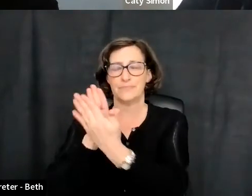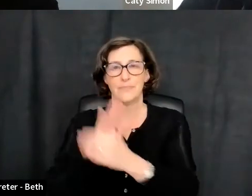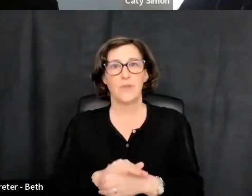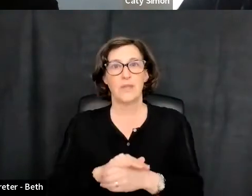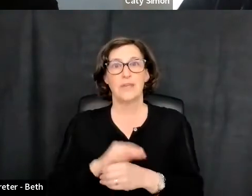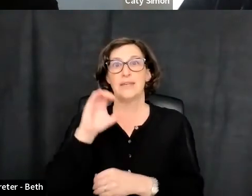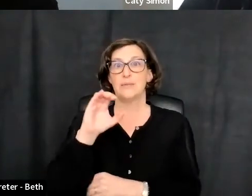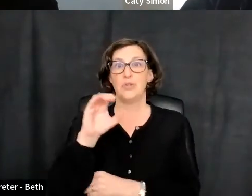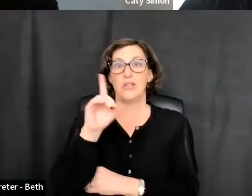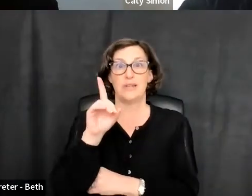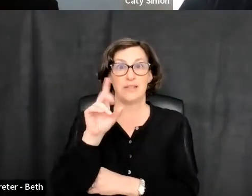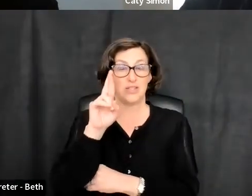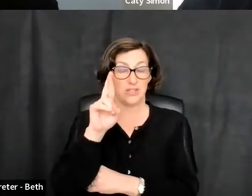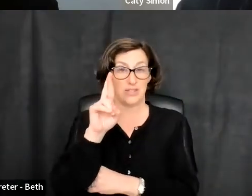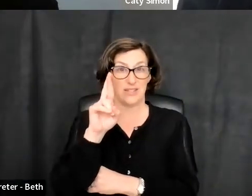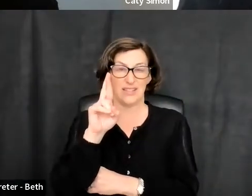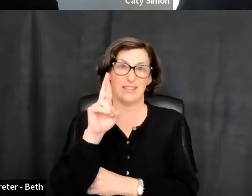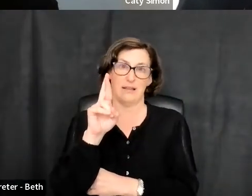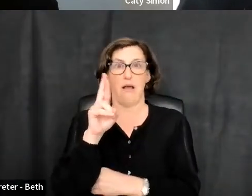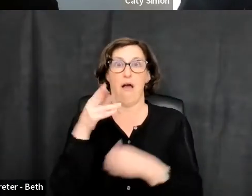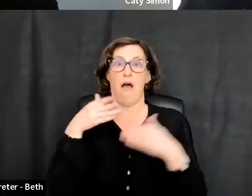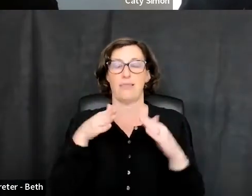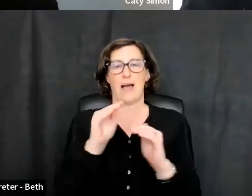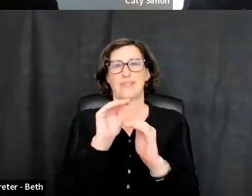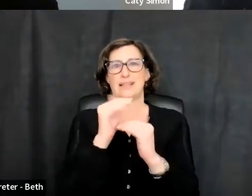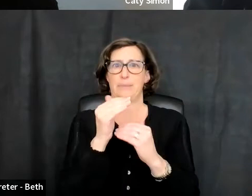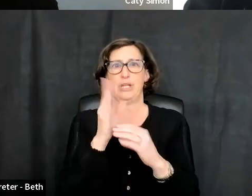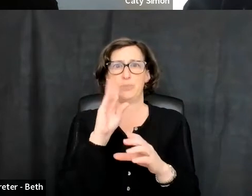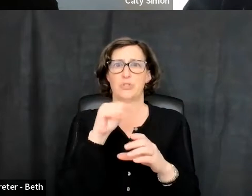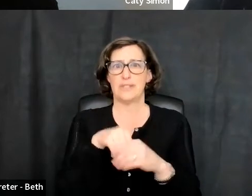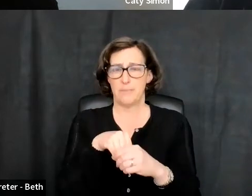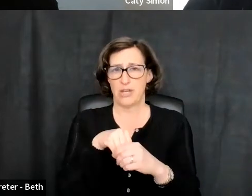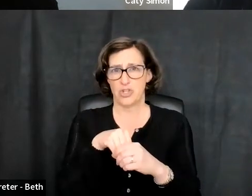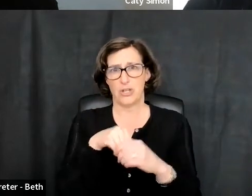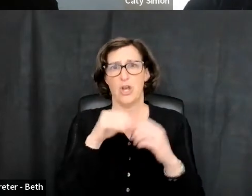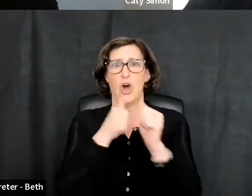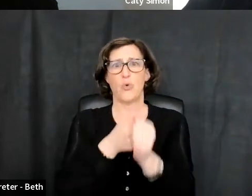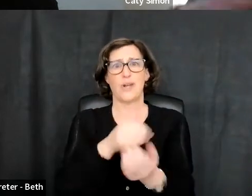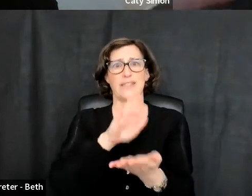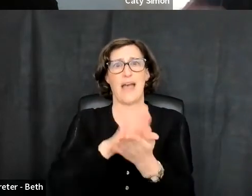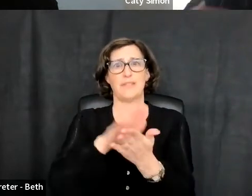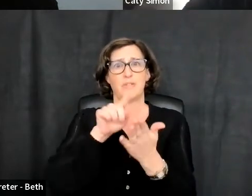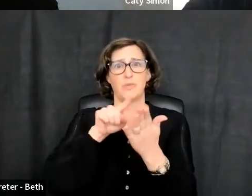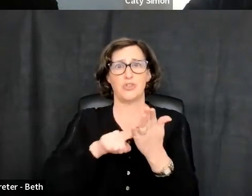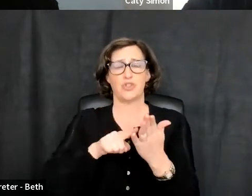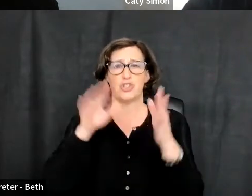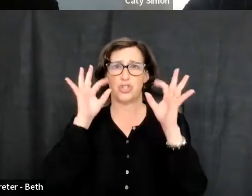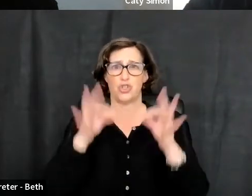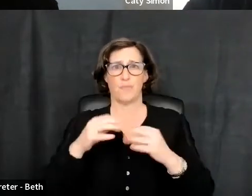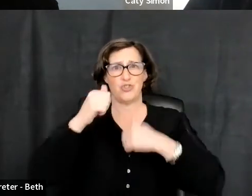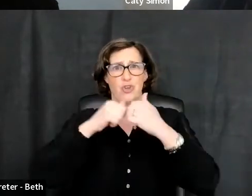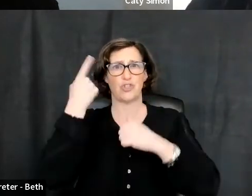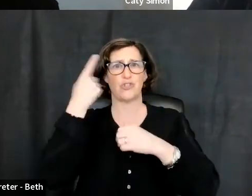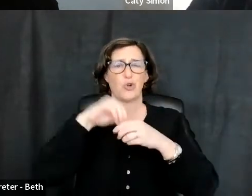community-based participatory research deigns to allow limited participation according to academic researchers' predetermined structure for including it.